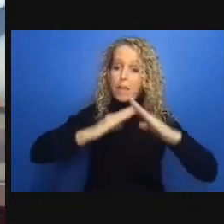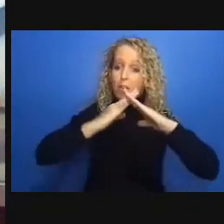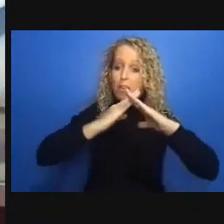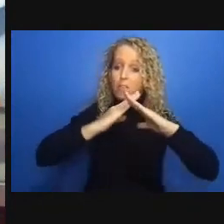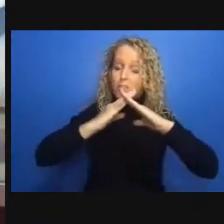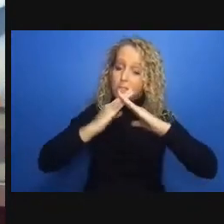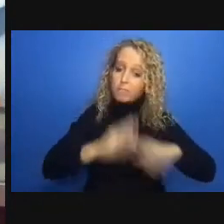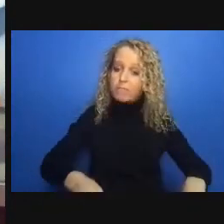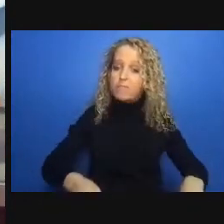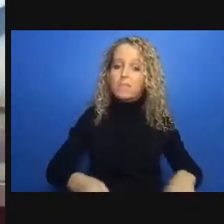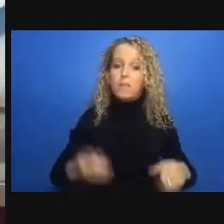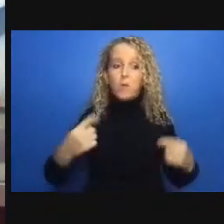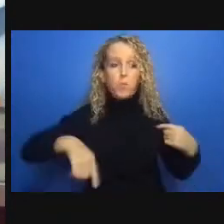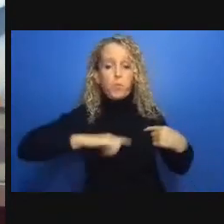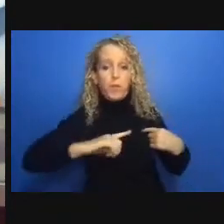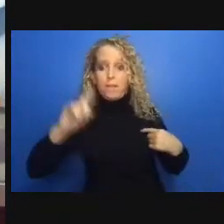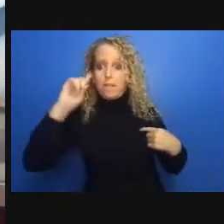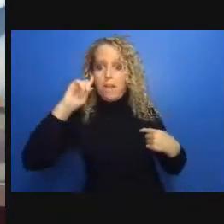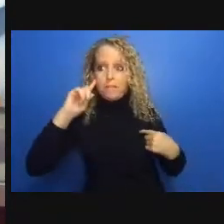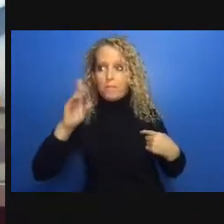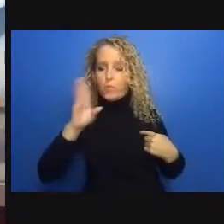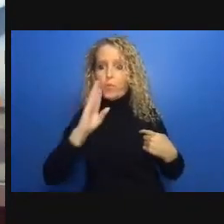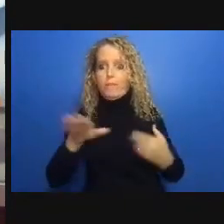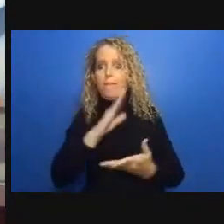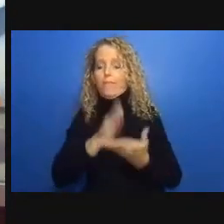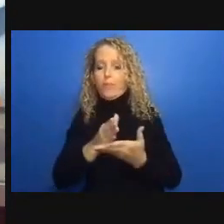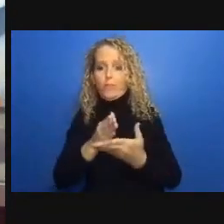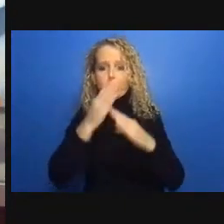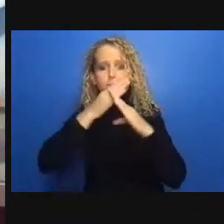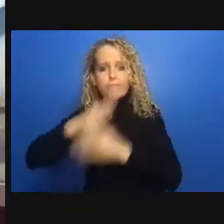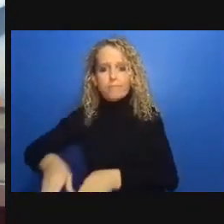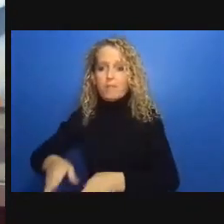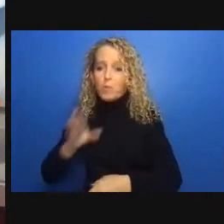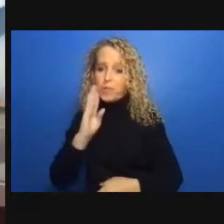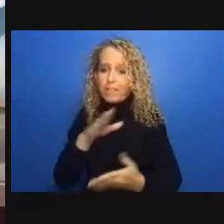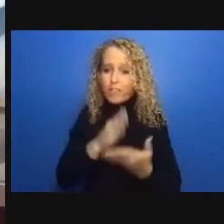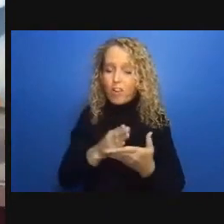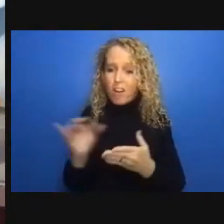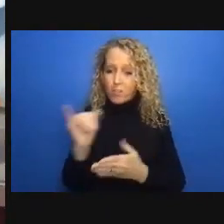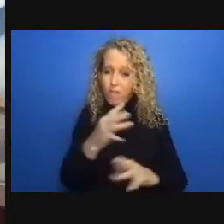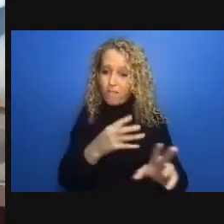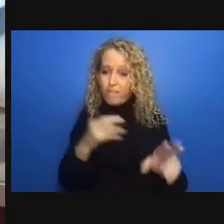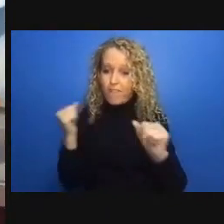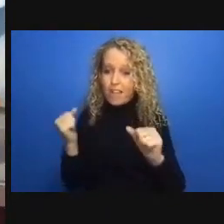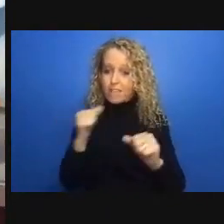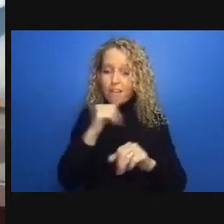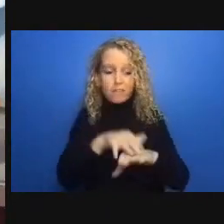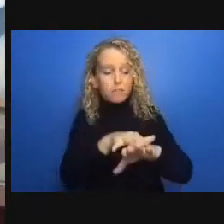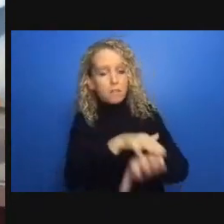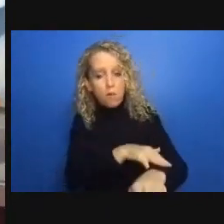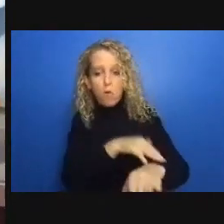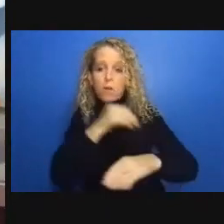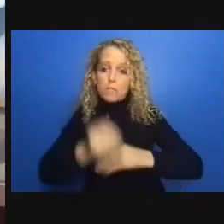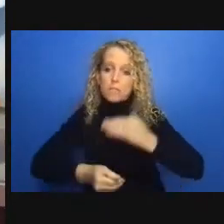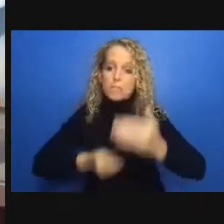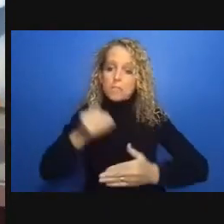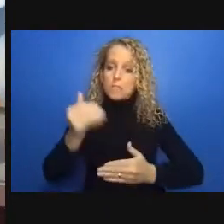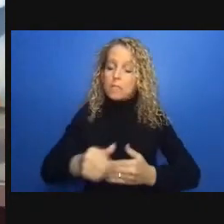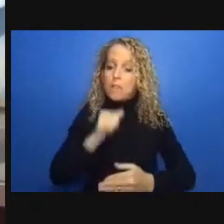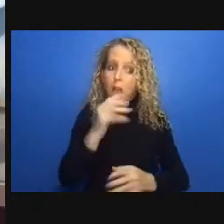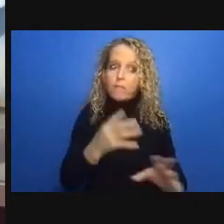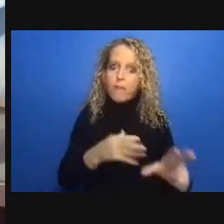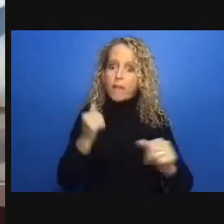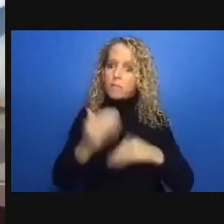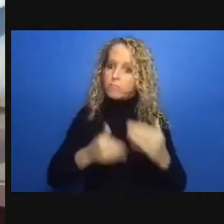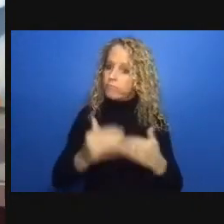necessarily think that we'd be able to break down previously, or especially in the time frame that we were able to break down those barriers. So I think